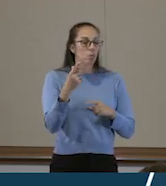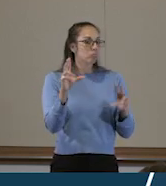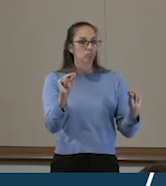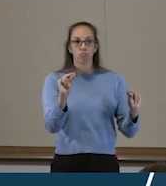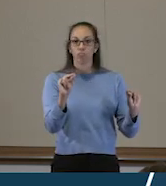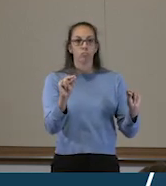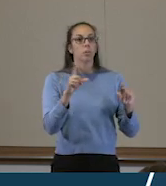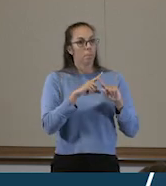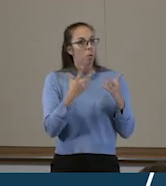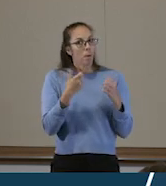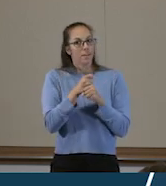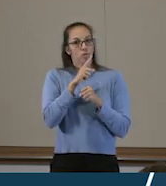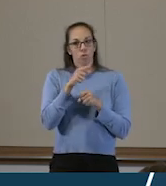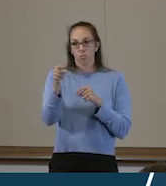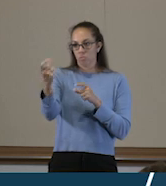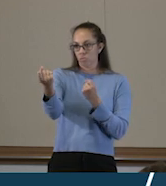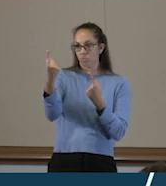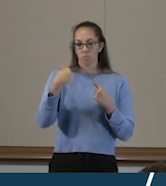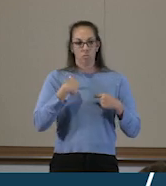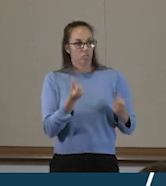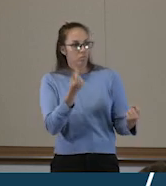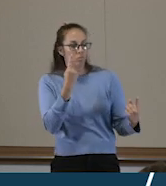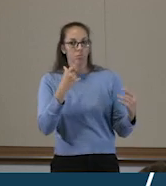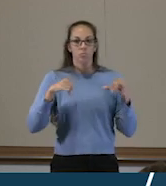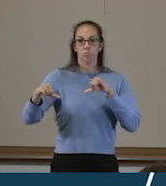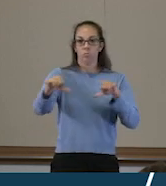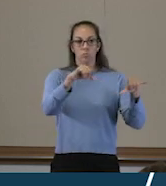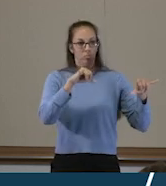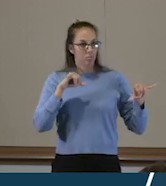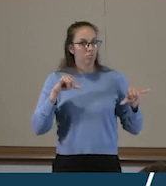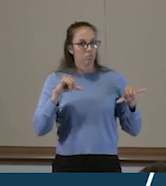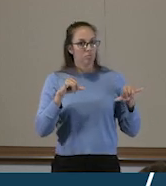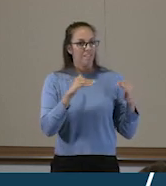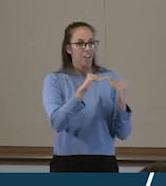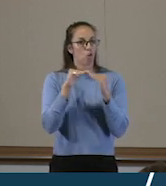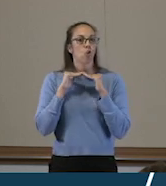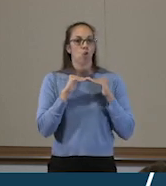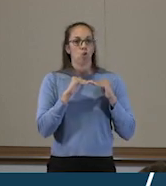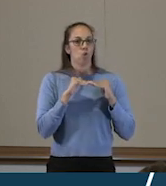The process looks different for everyone.